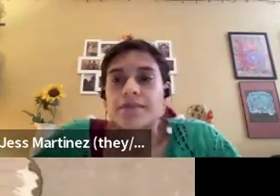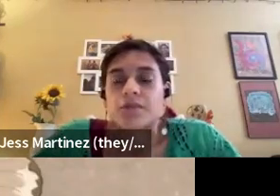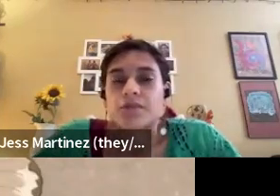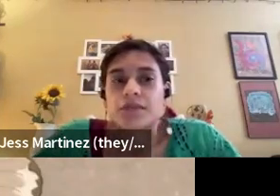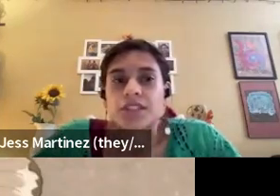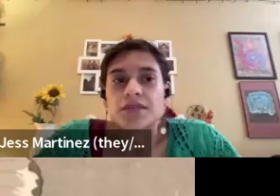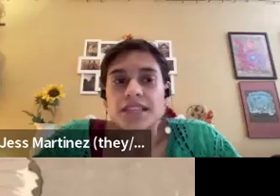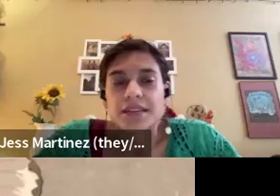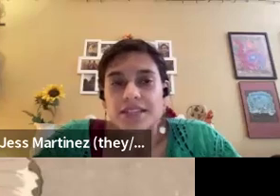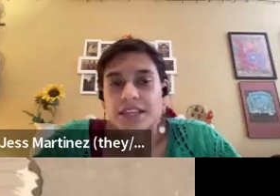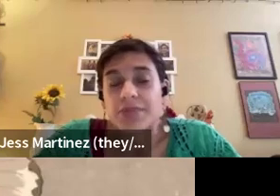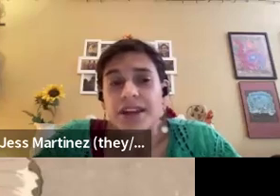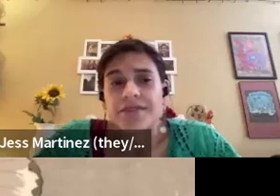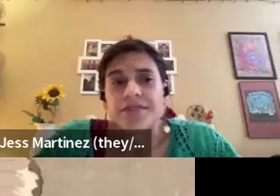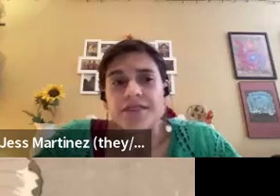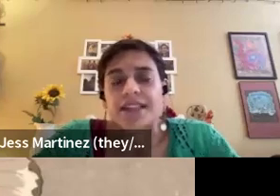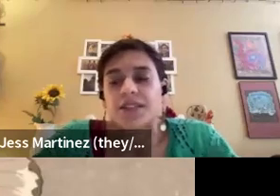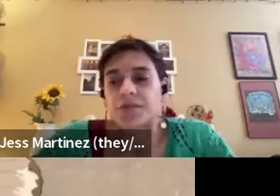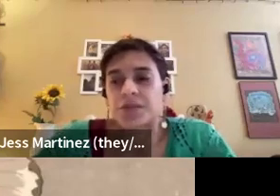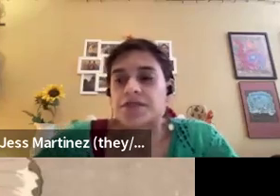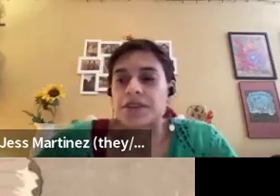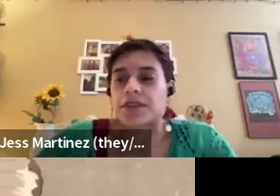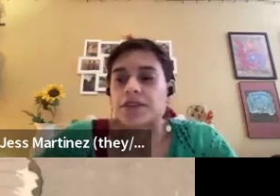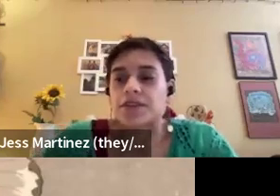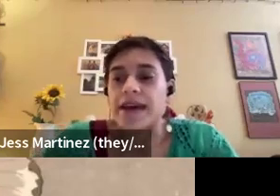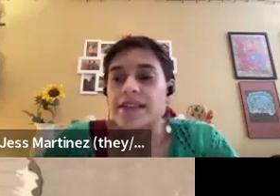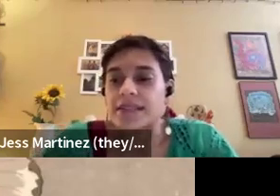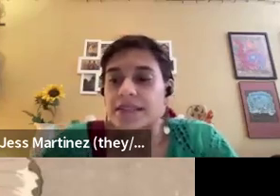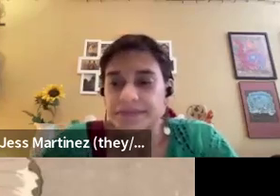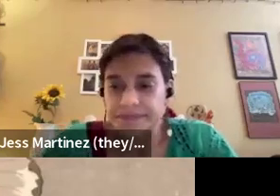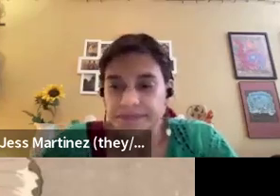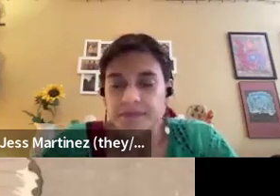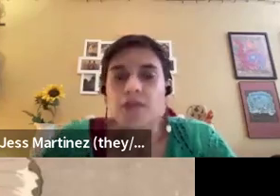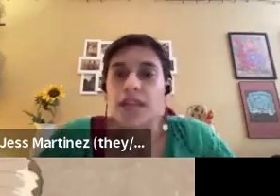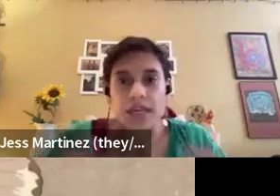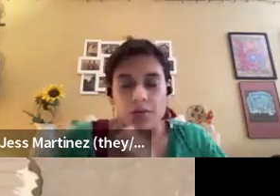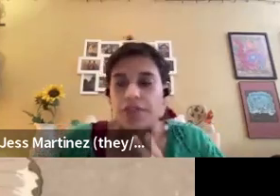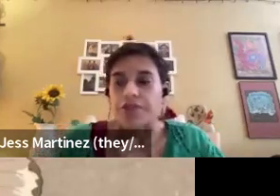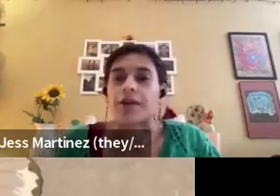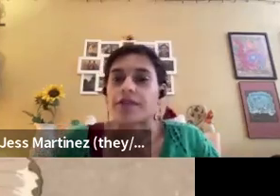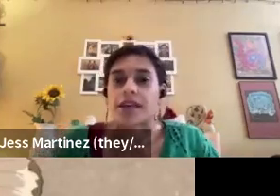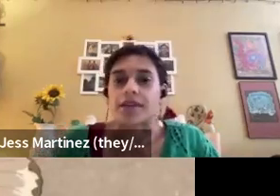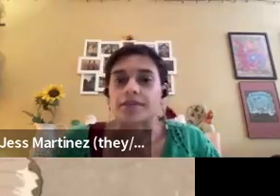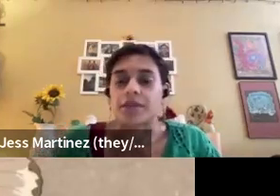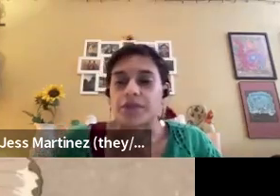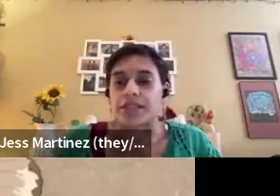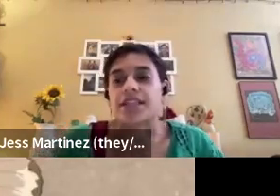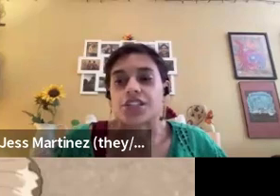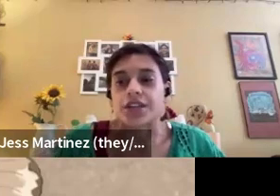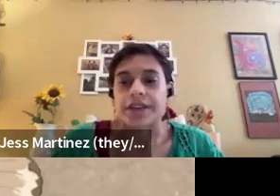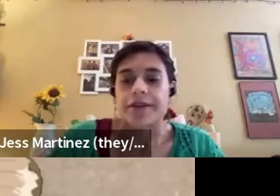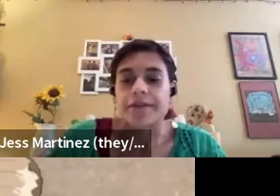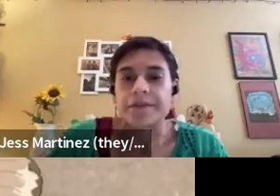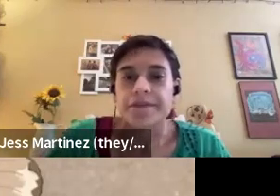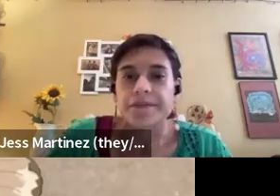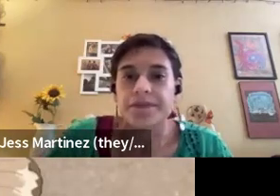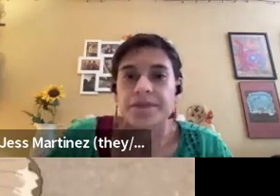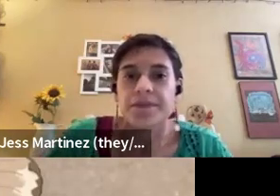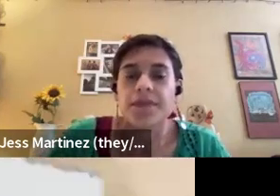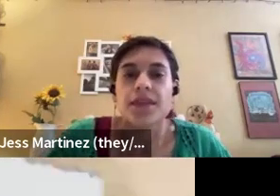to take a break if that's what feels best, or throughout the presentation and